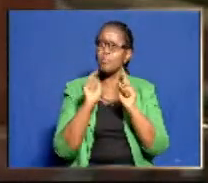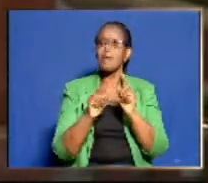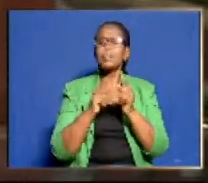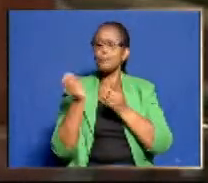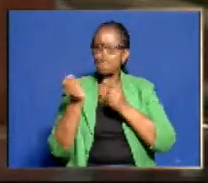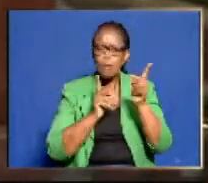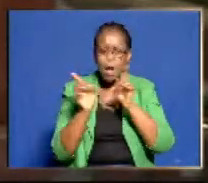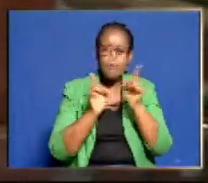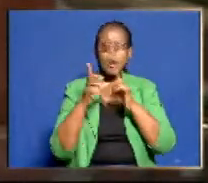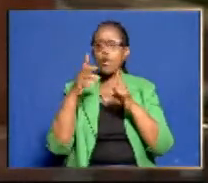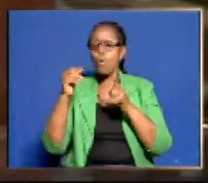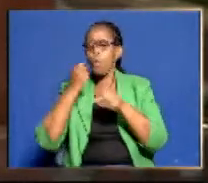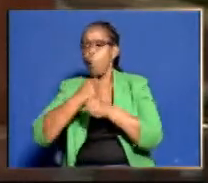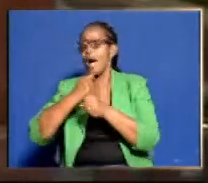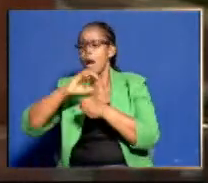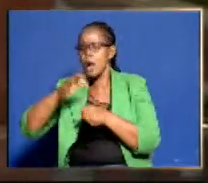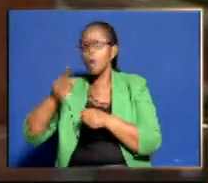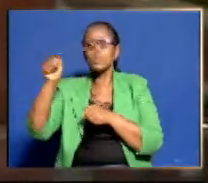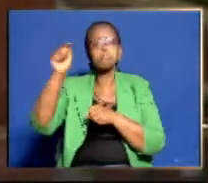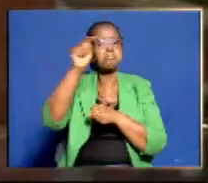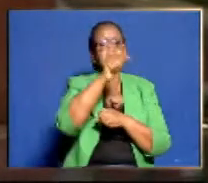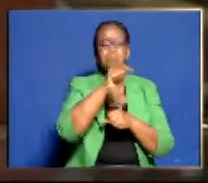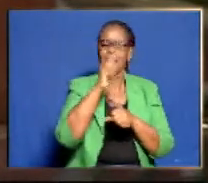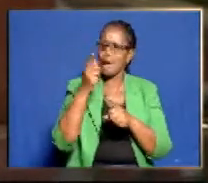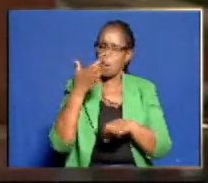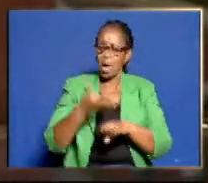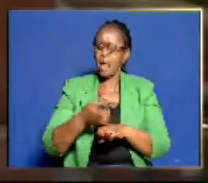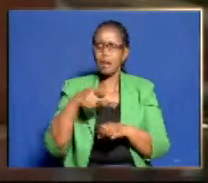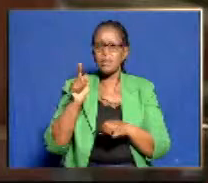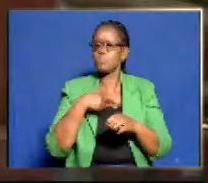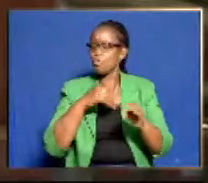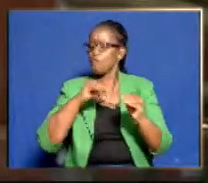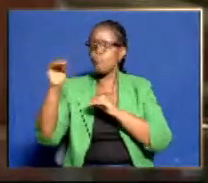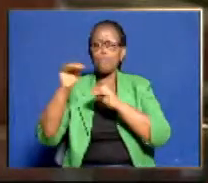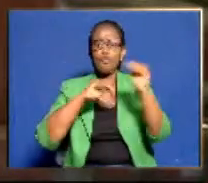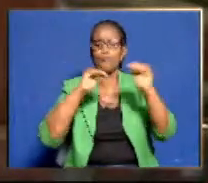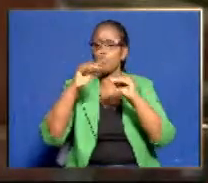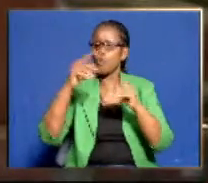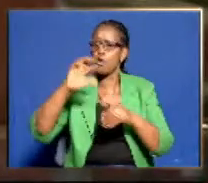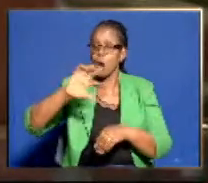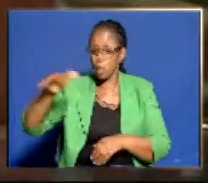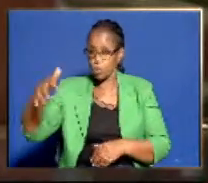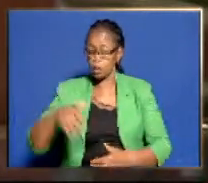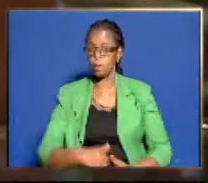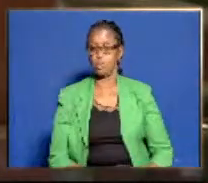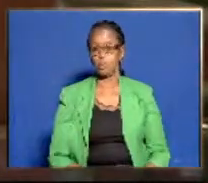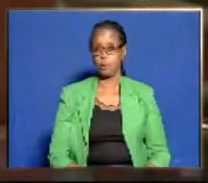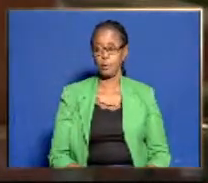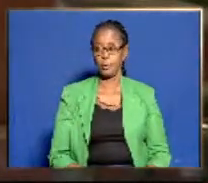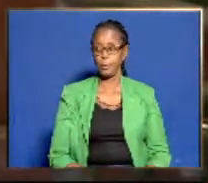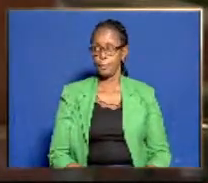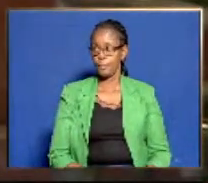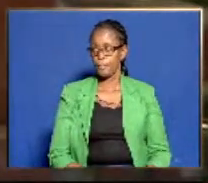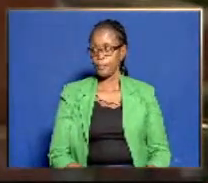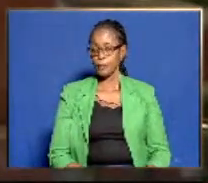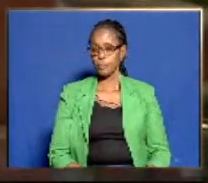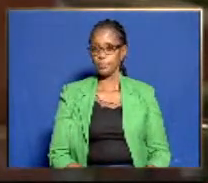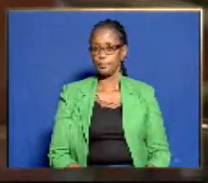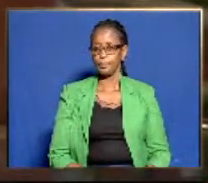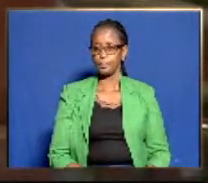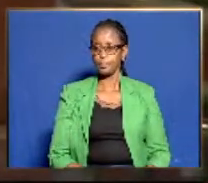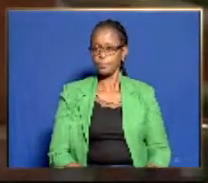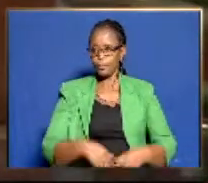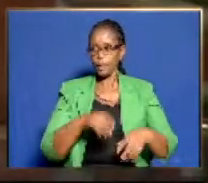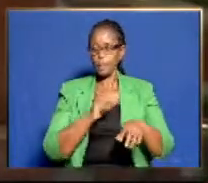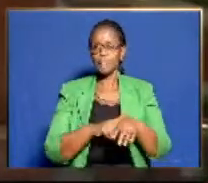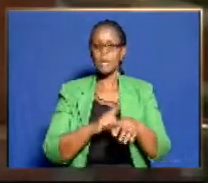to move to these counties. Mr. Speaker, I would like to, as I talk about budget, thank